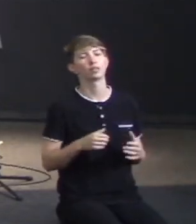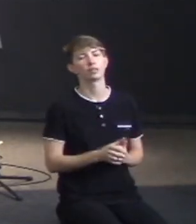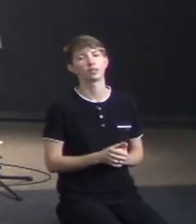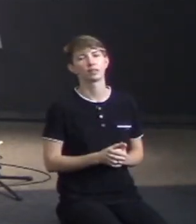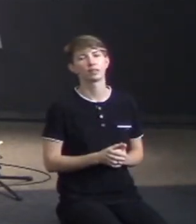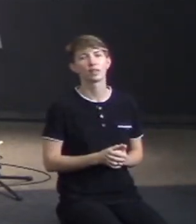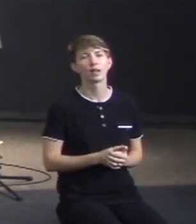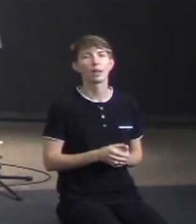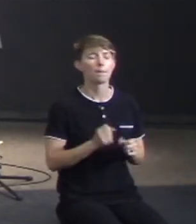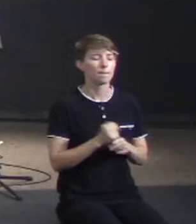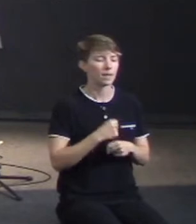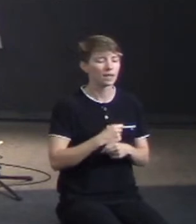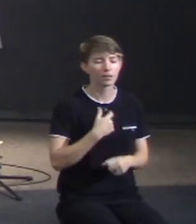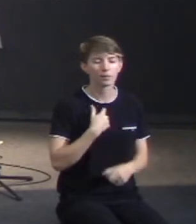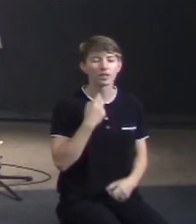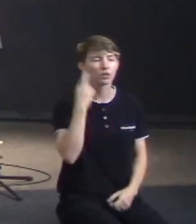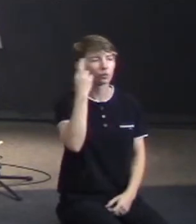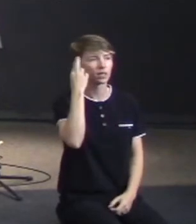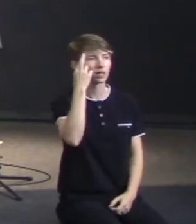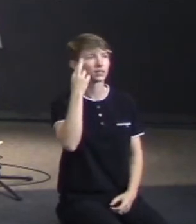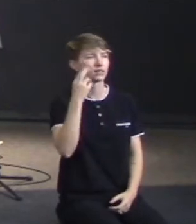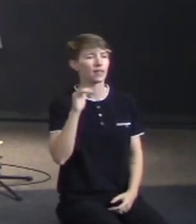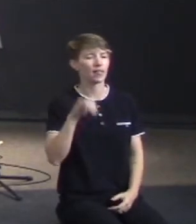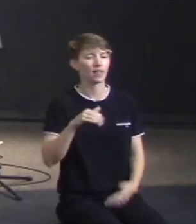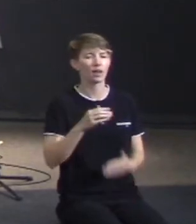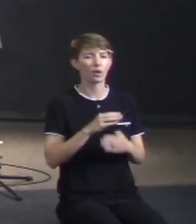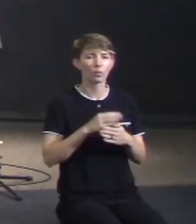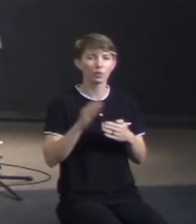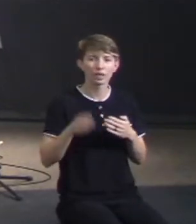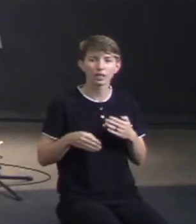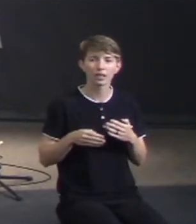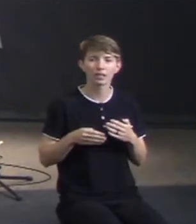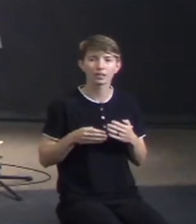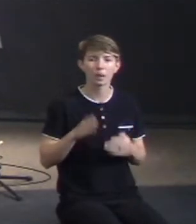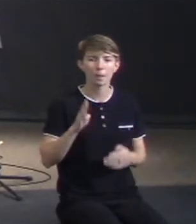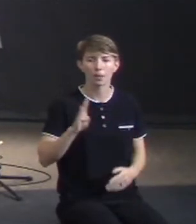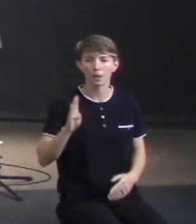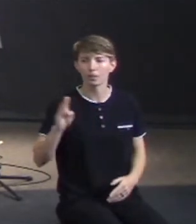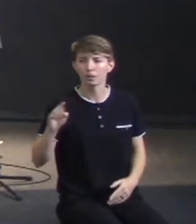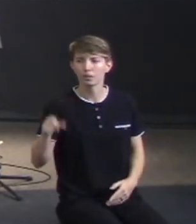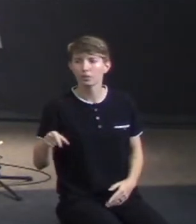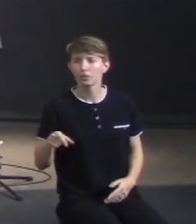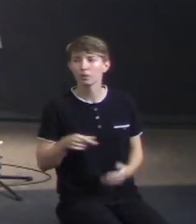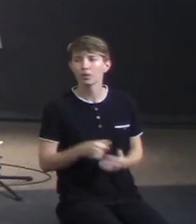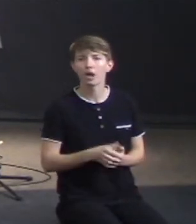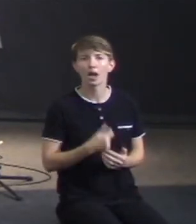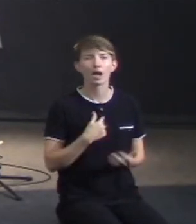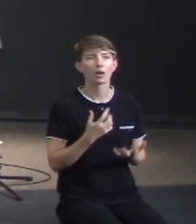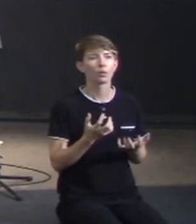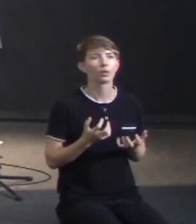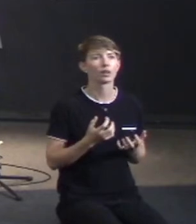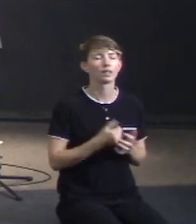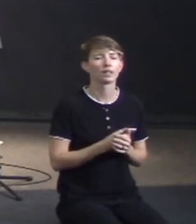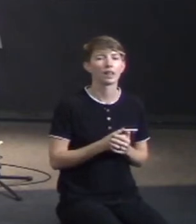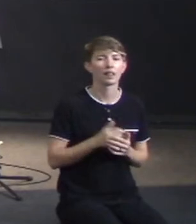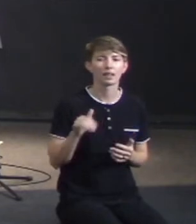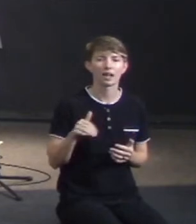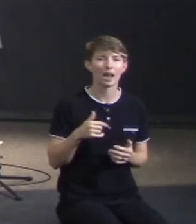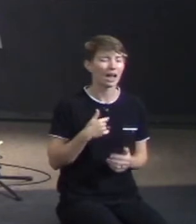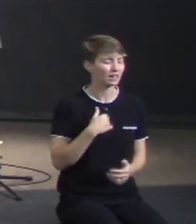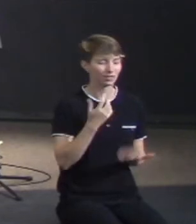realize that weekend barbecue, I want it stained on my heart for God. I don't want that four-day-old cabbage.